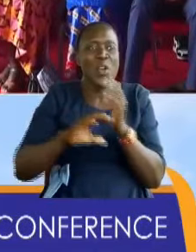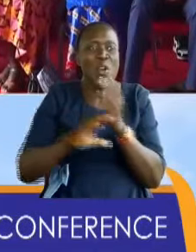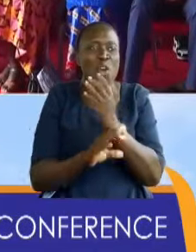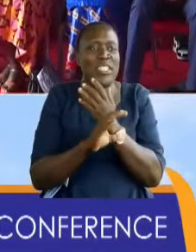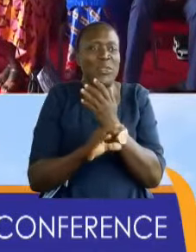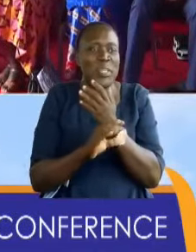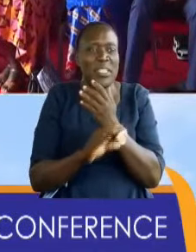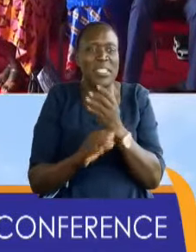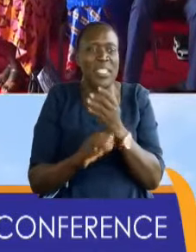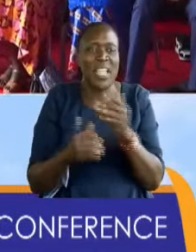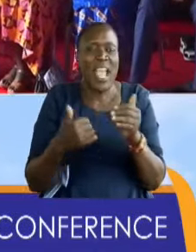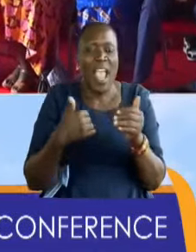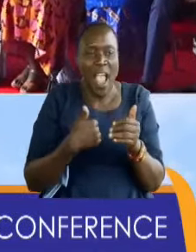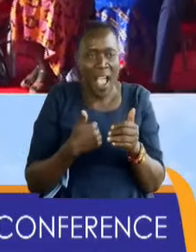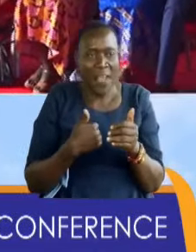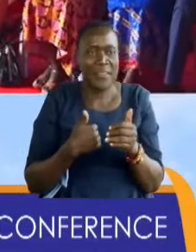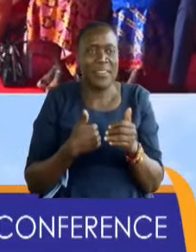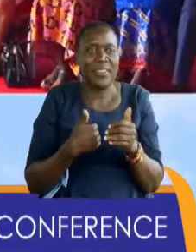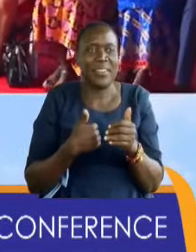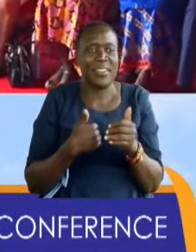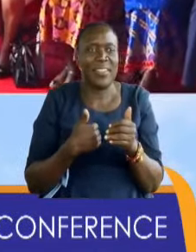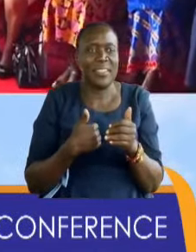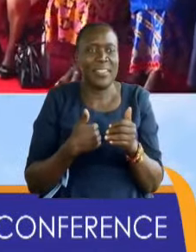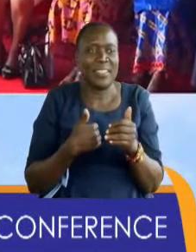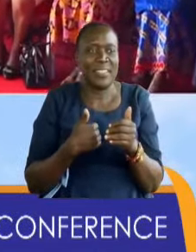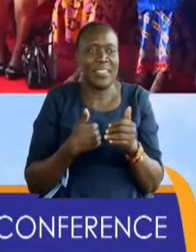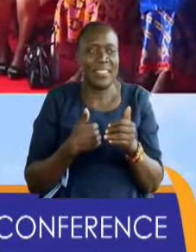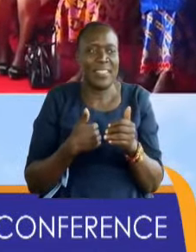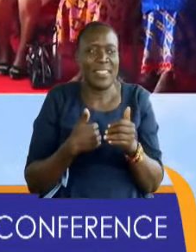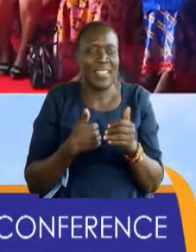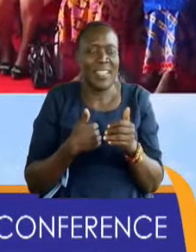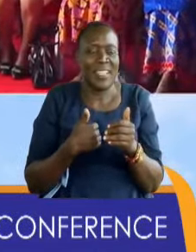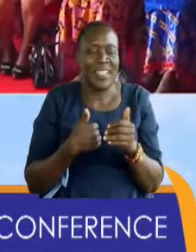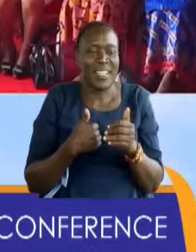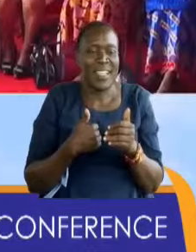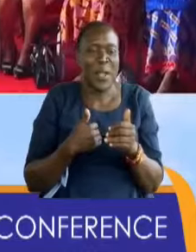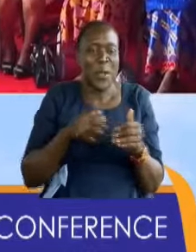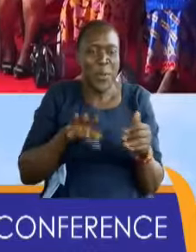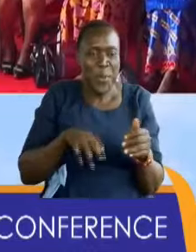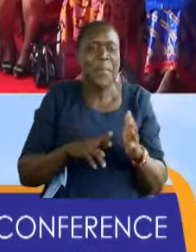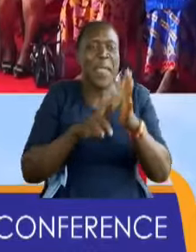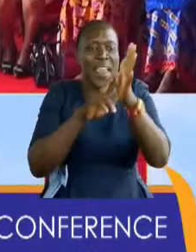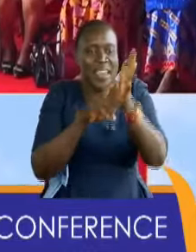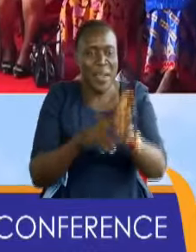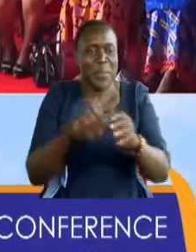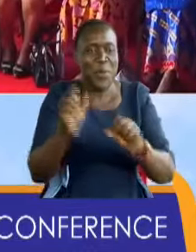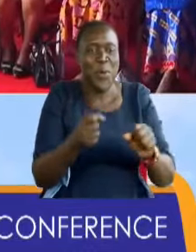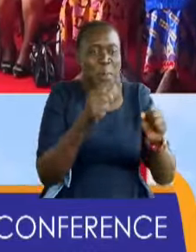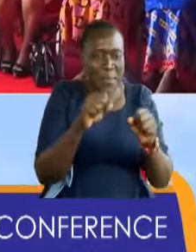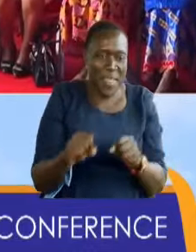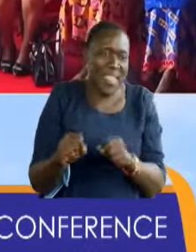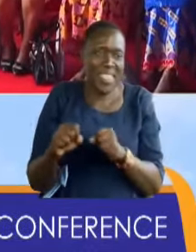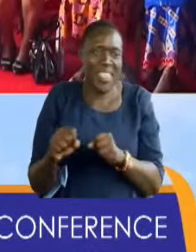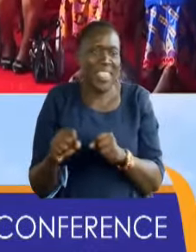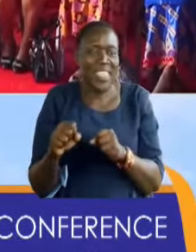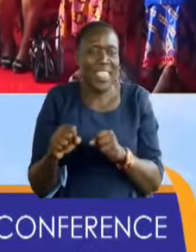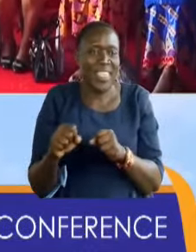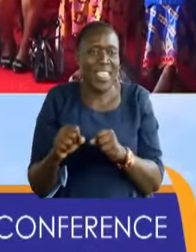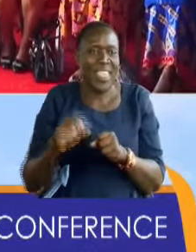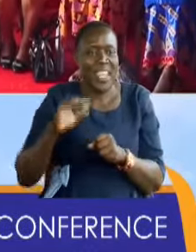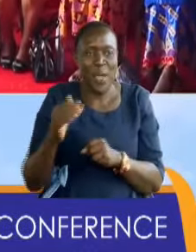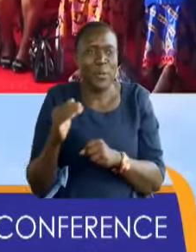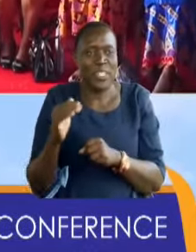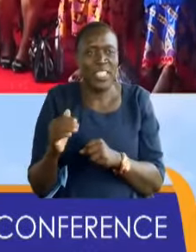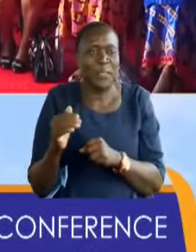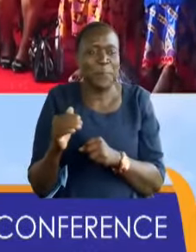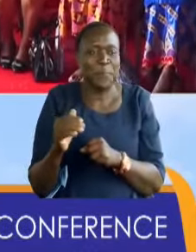Gladys Osogo Bensuda Nyarpacho, the Member of Parliament representing Homabay